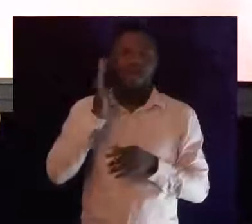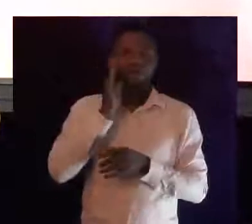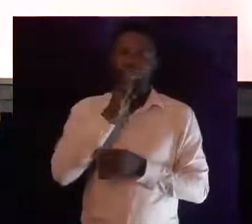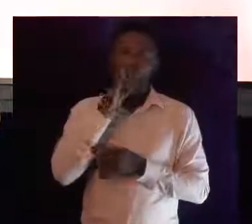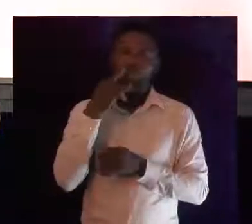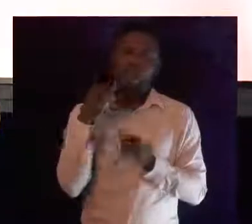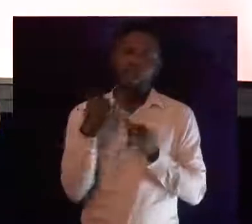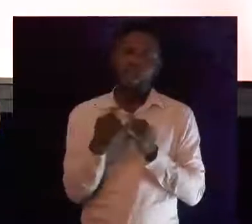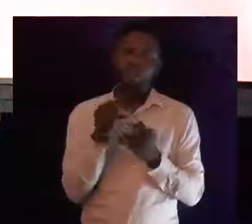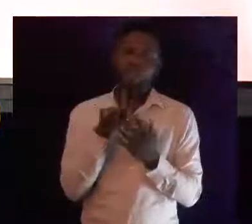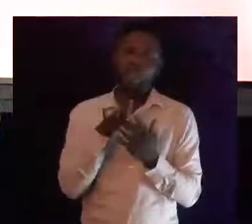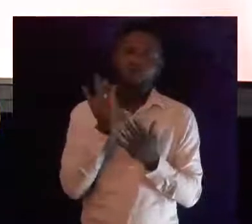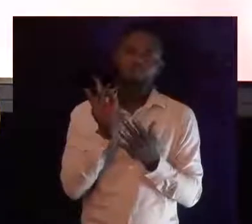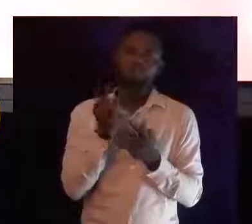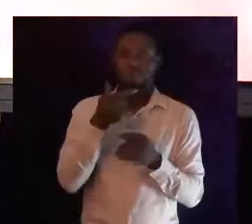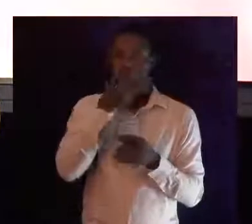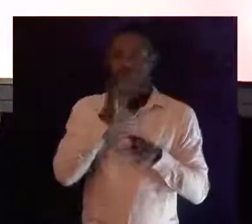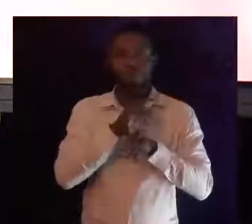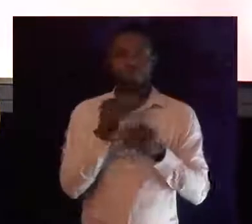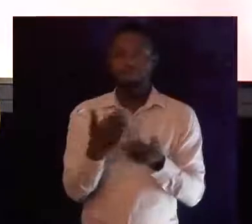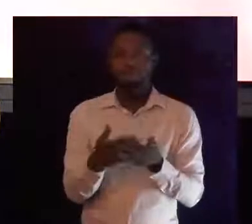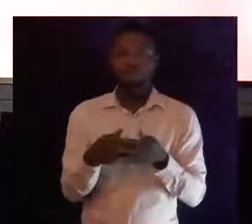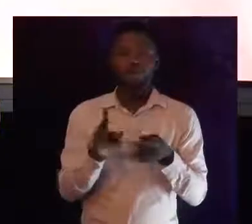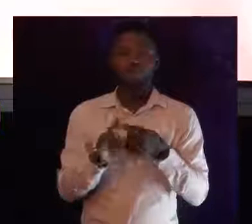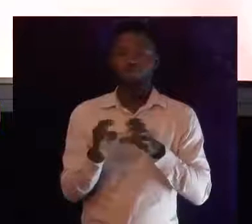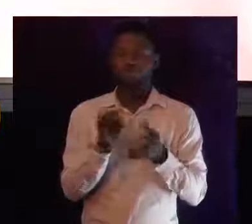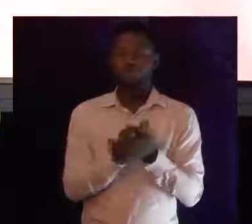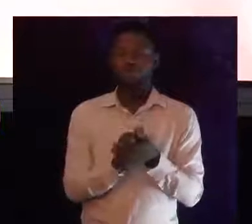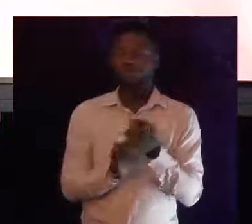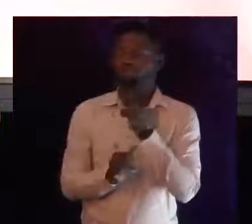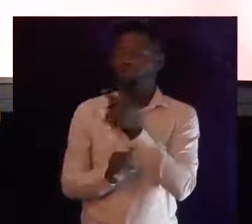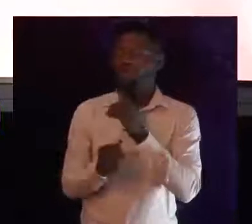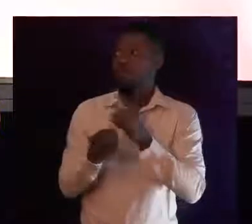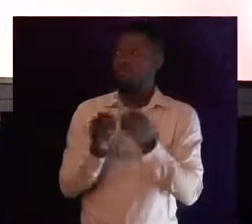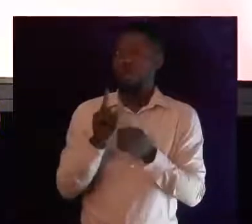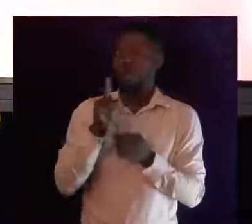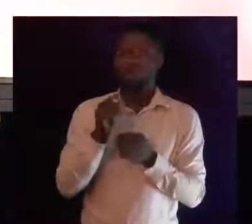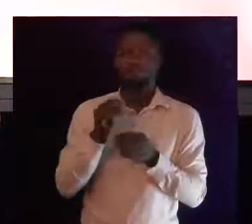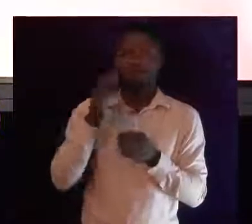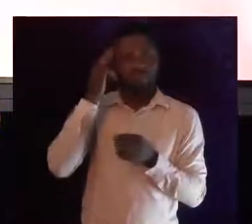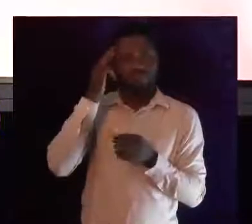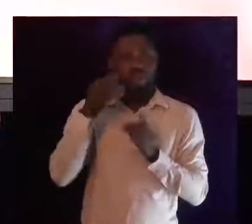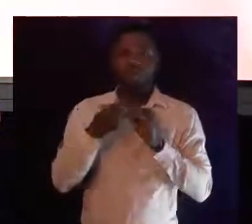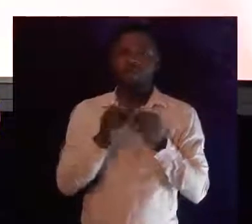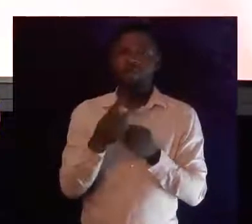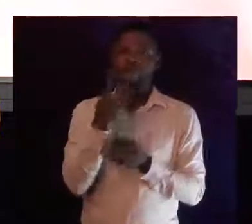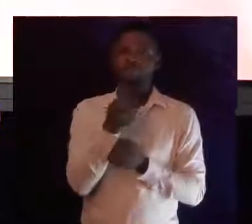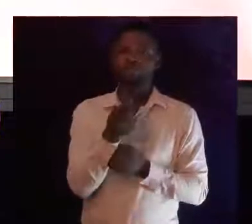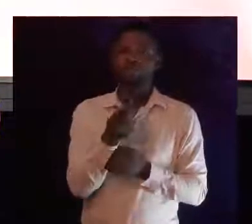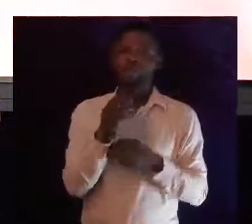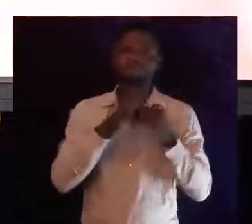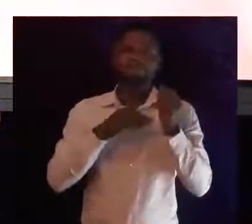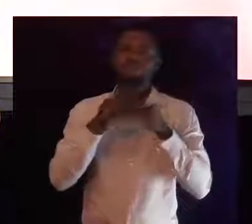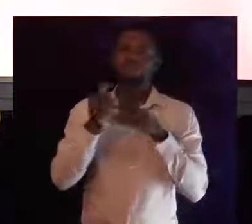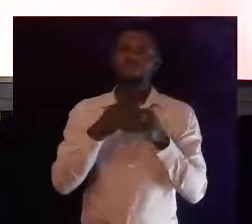house will be the last option because not even money to do that. So that's one of the reasons. The second one is